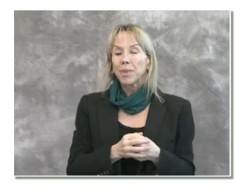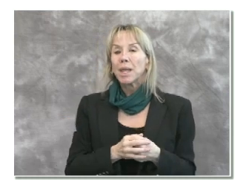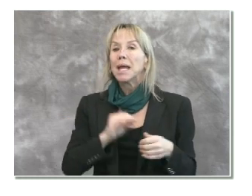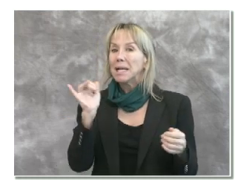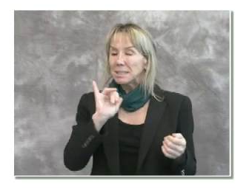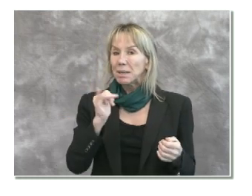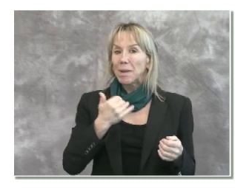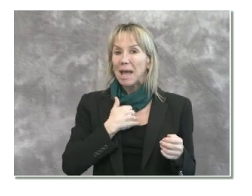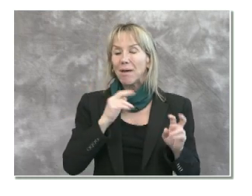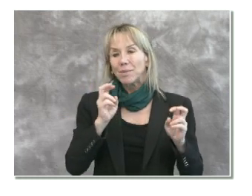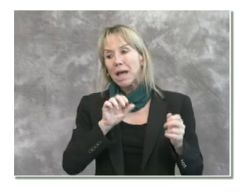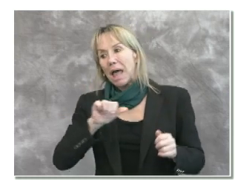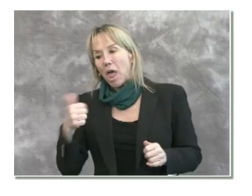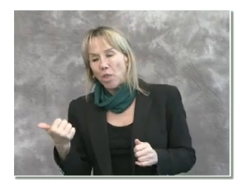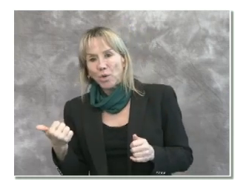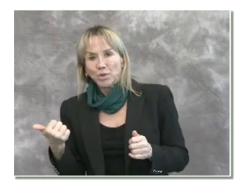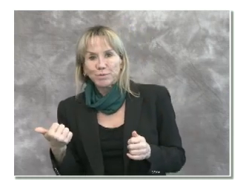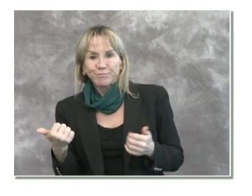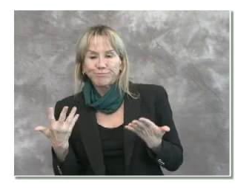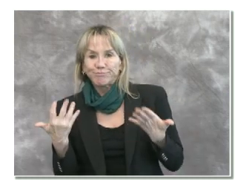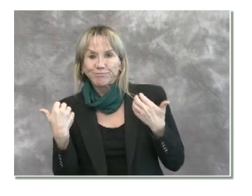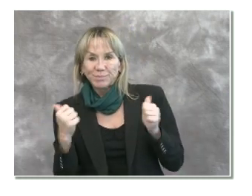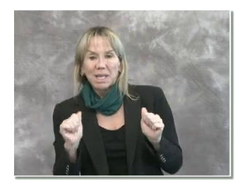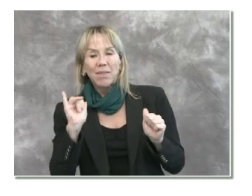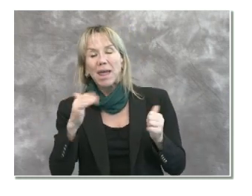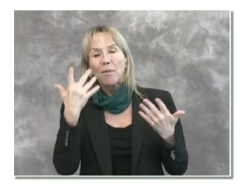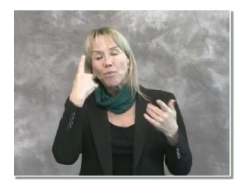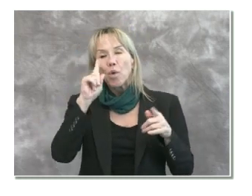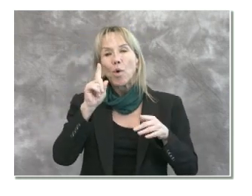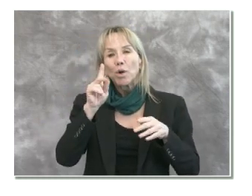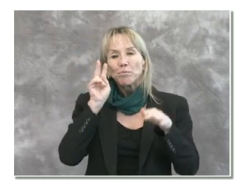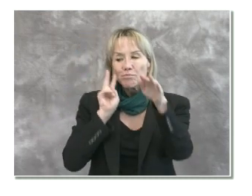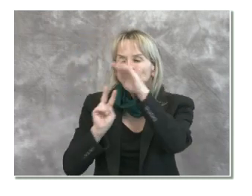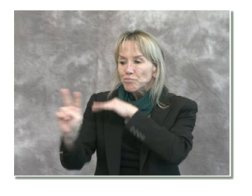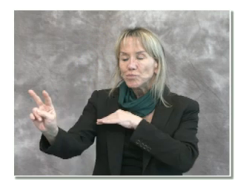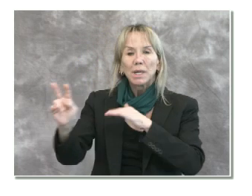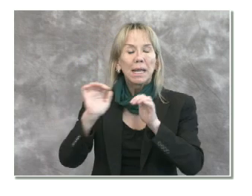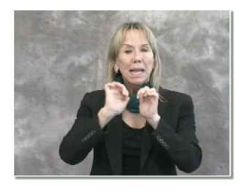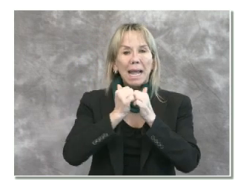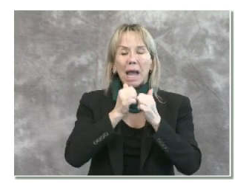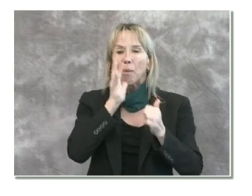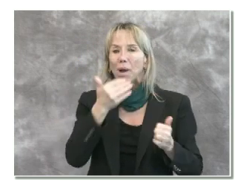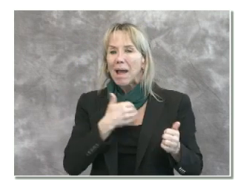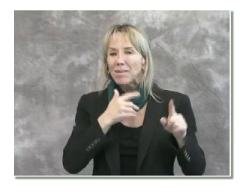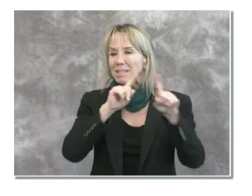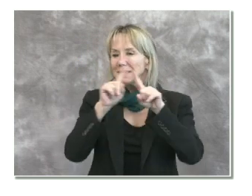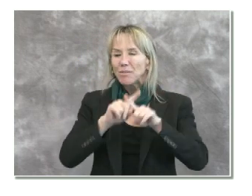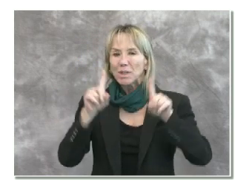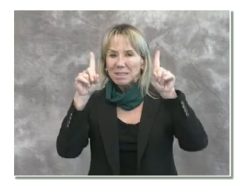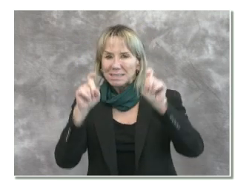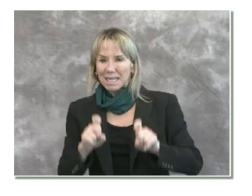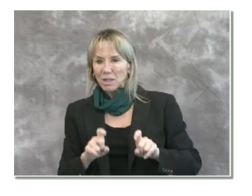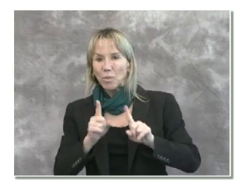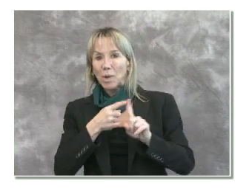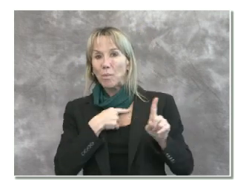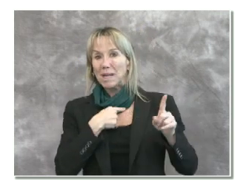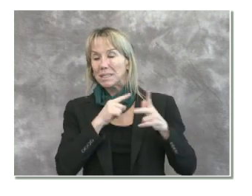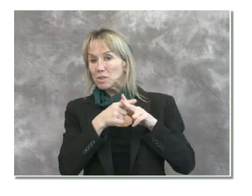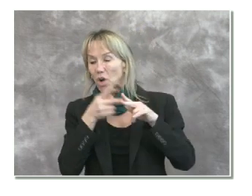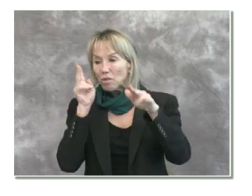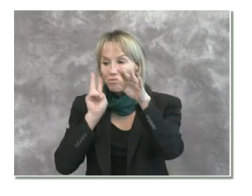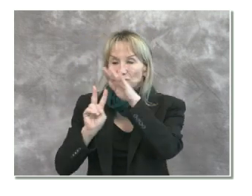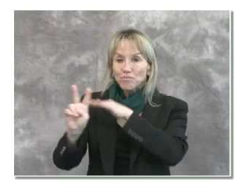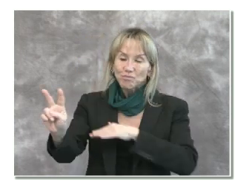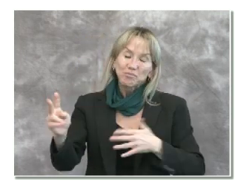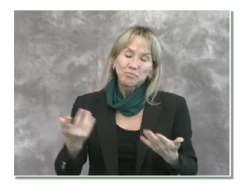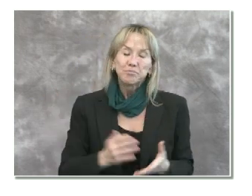also have this separate effort underway, the long-term planning for how we have much wider spread testing as we move into the future that we would